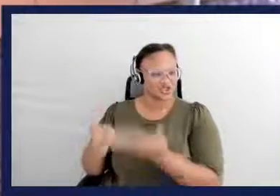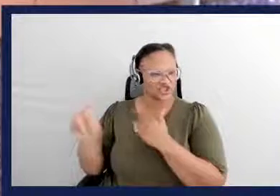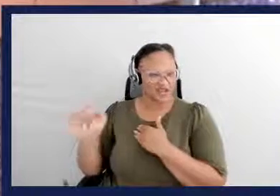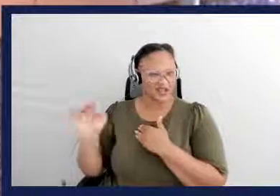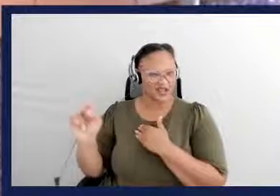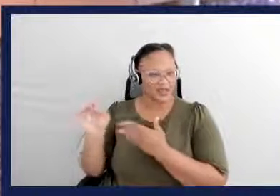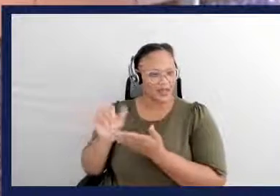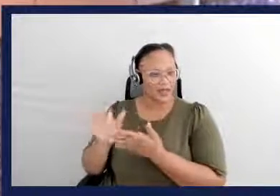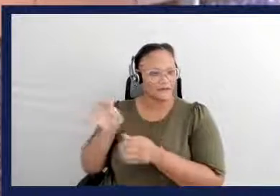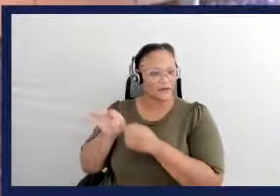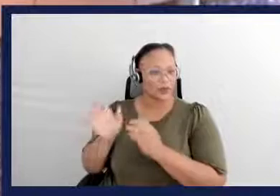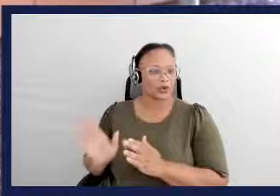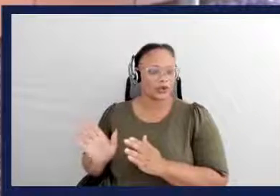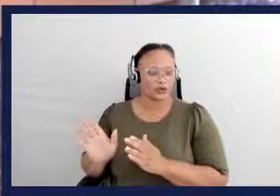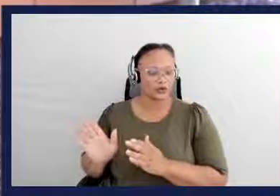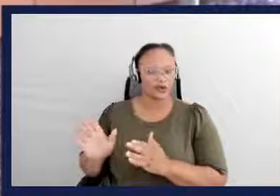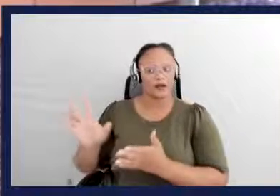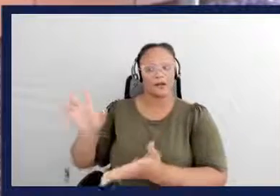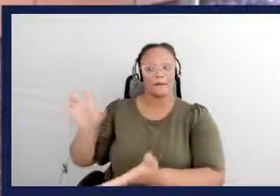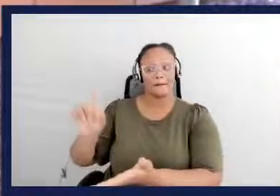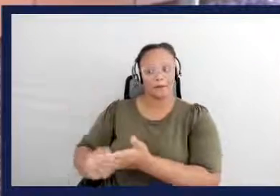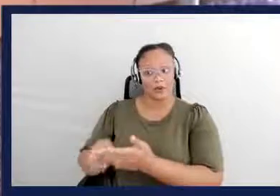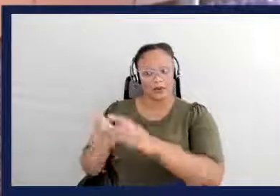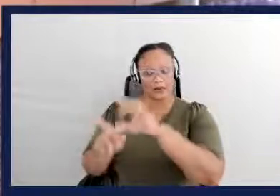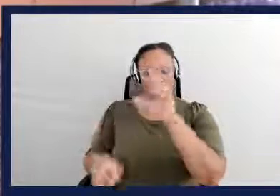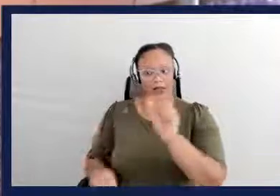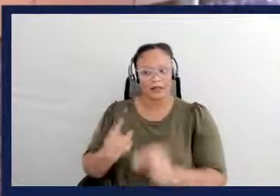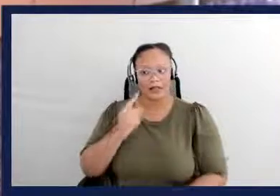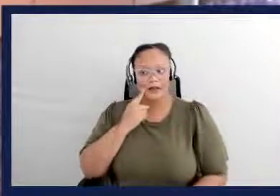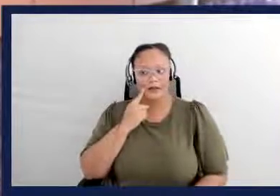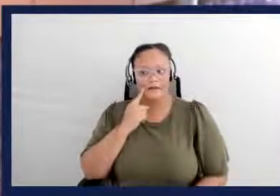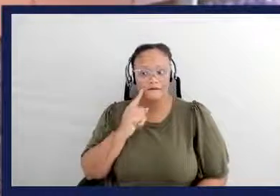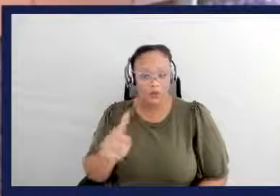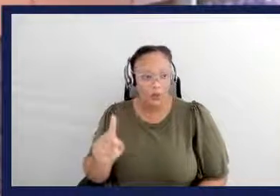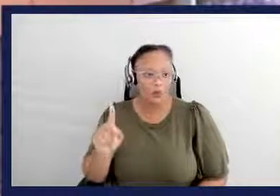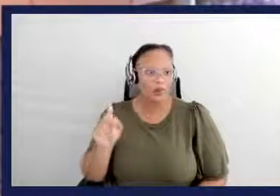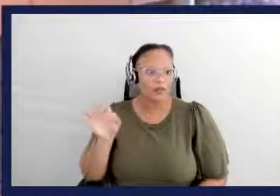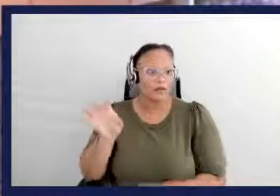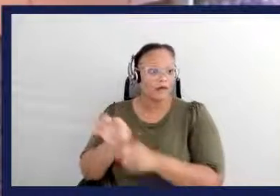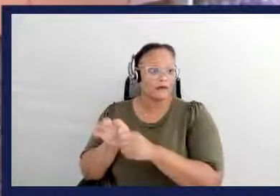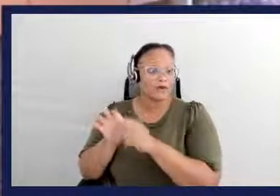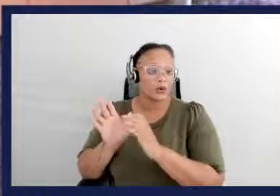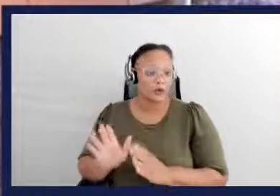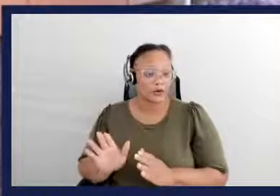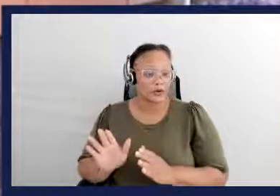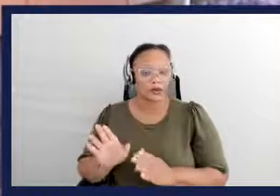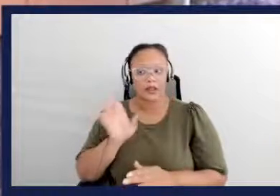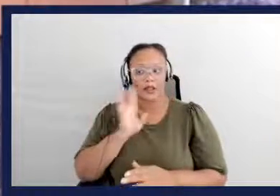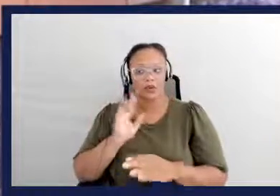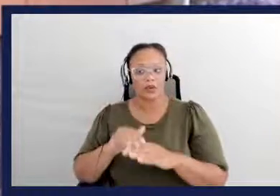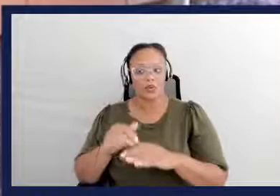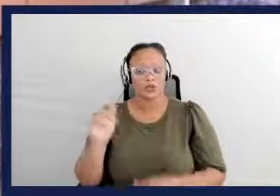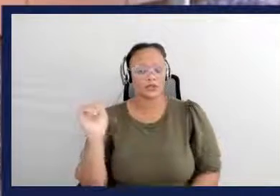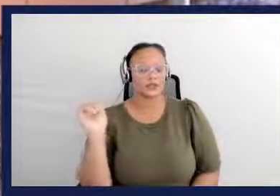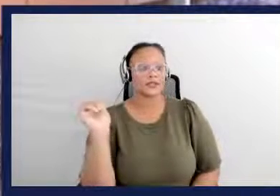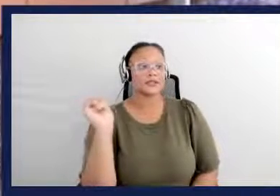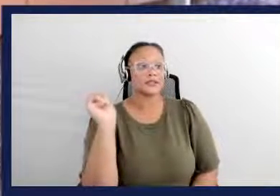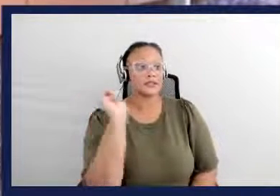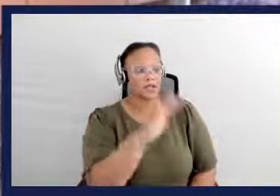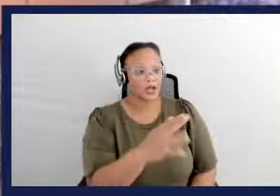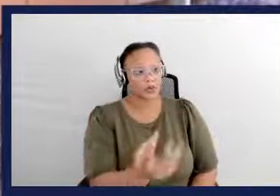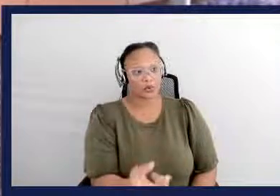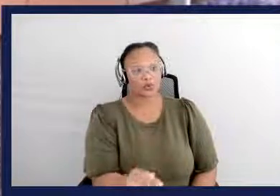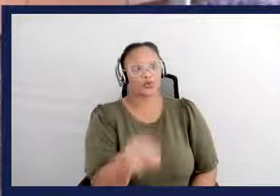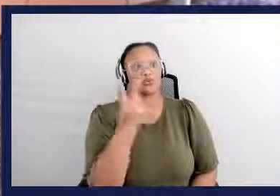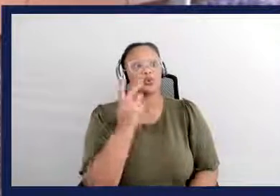able to print that specific ballot for that voter. And then we'll send out 2 poll workers of different parties to provide that voter with